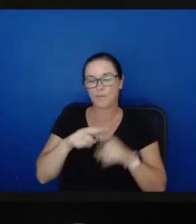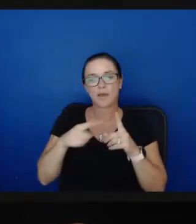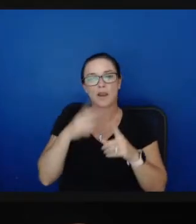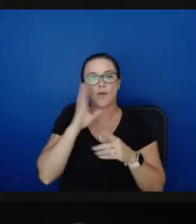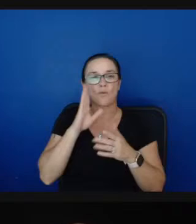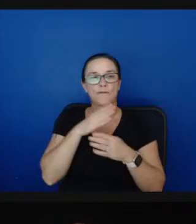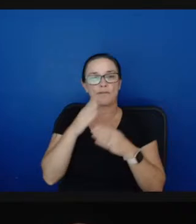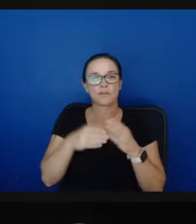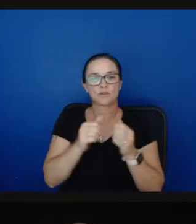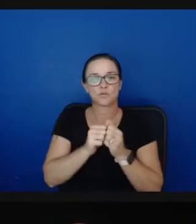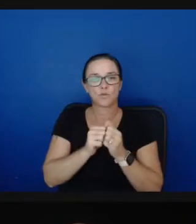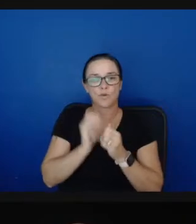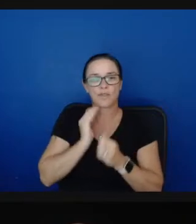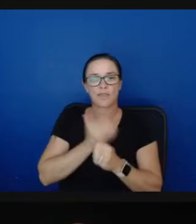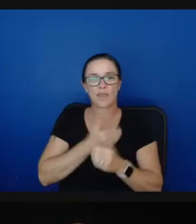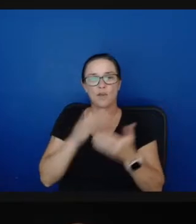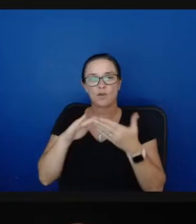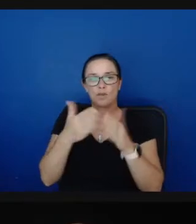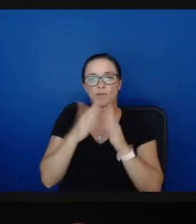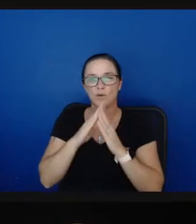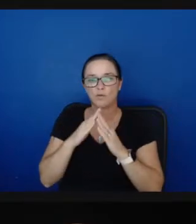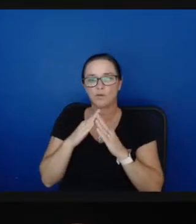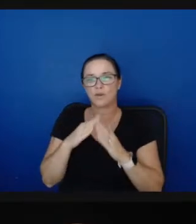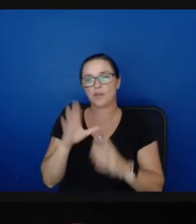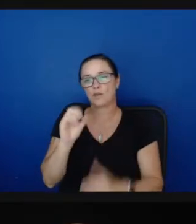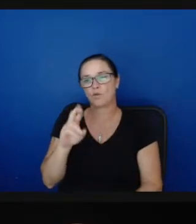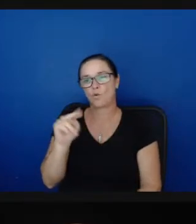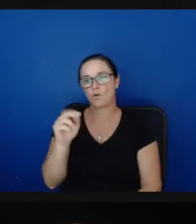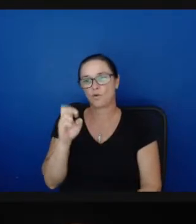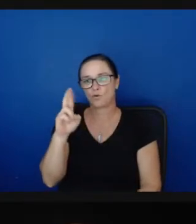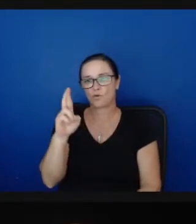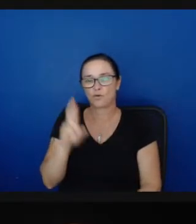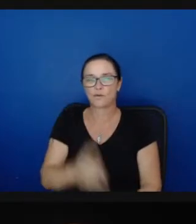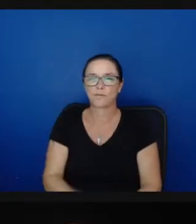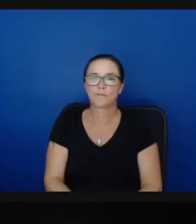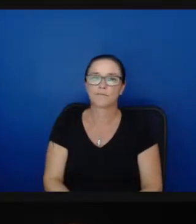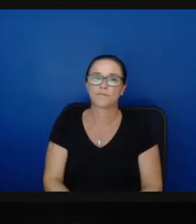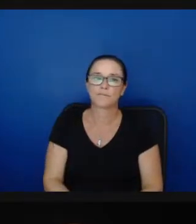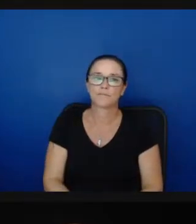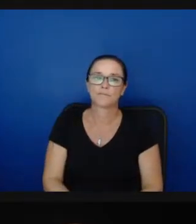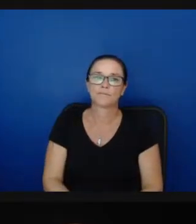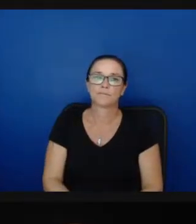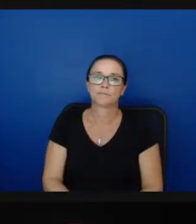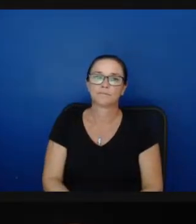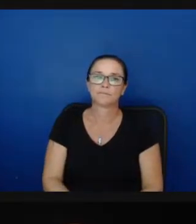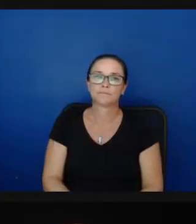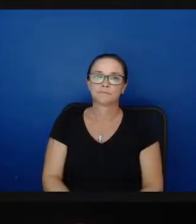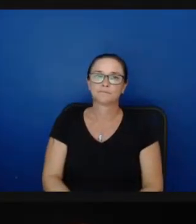usual with our community corner. So let's find that for you guys here.